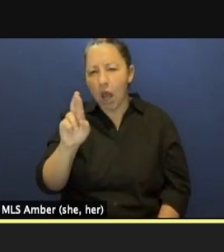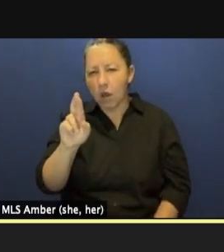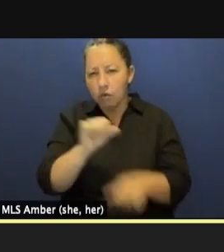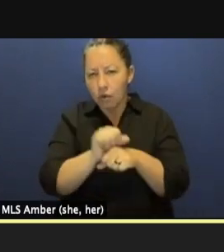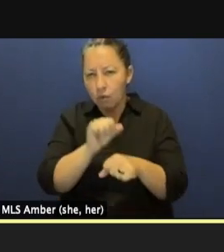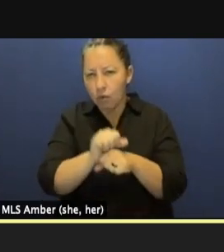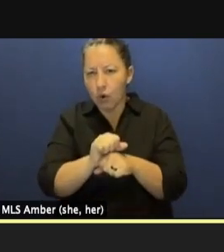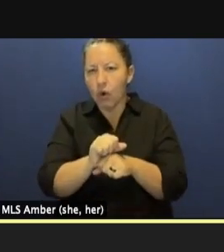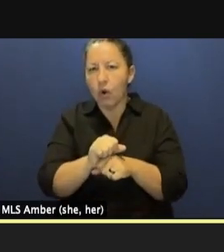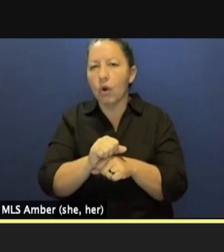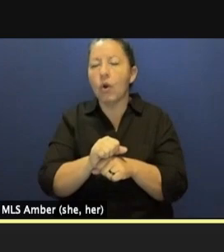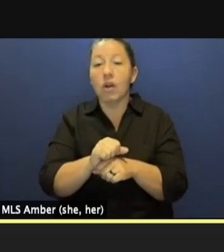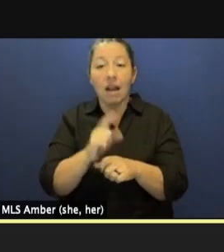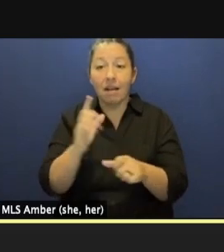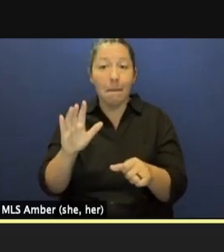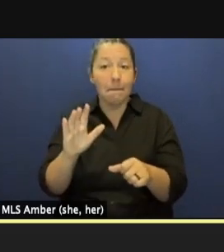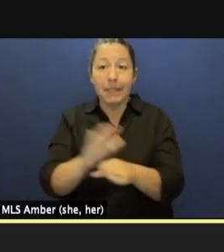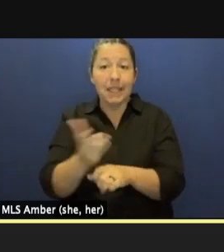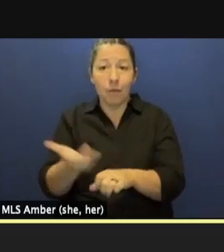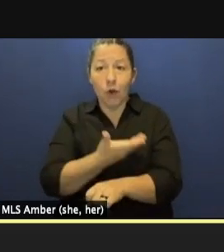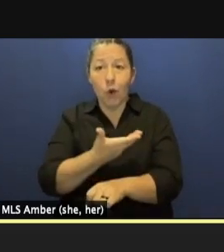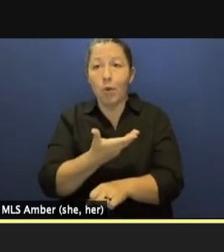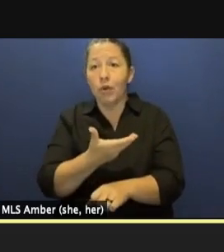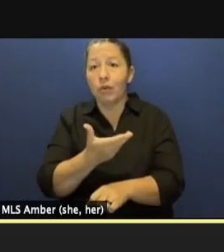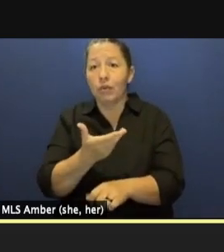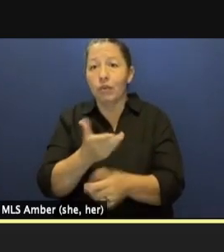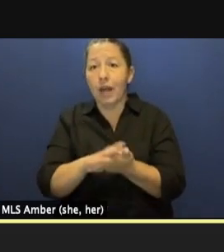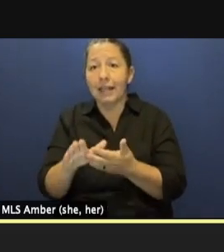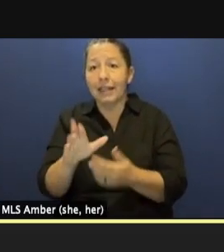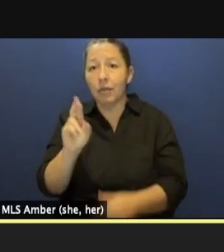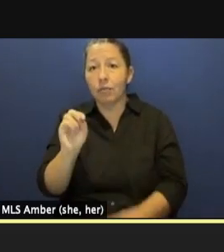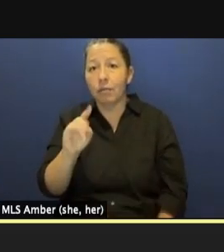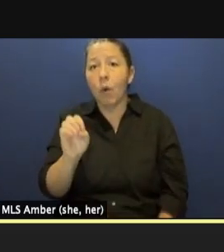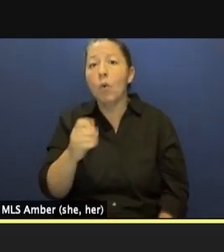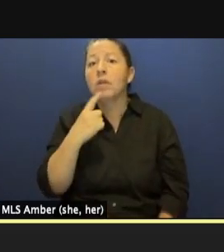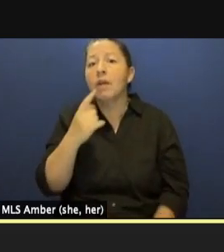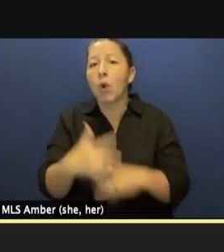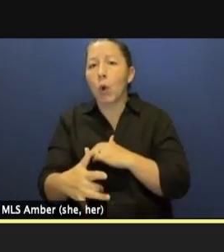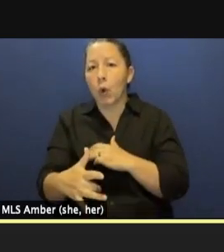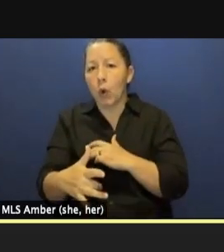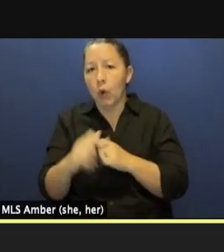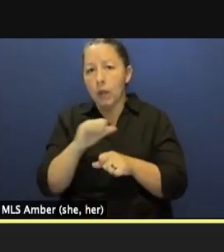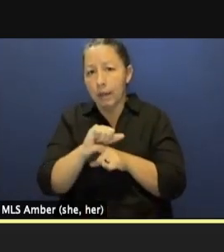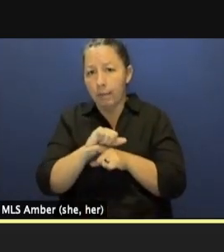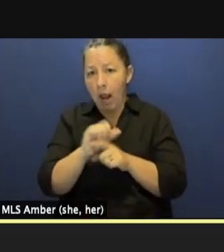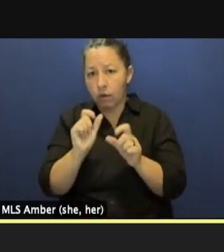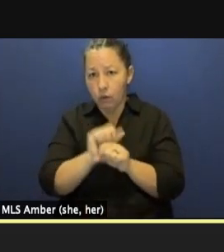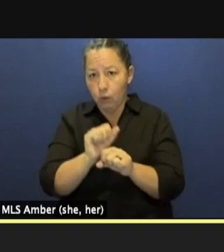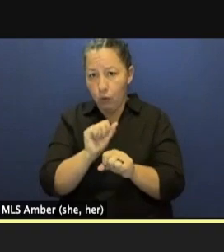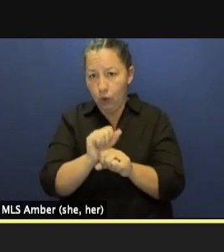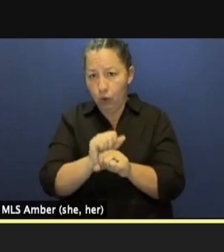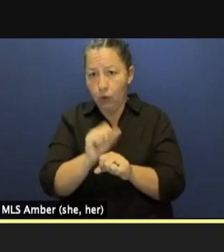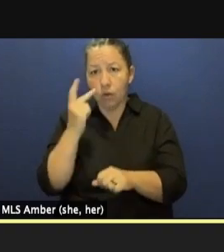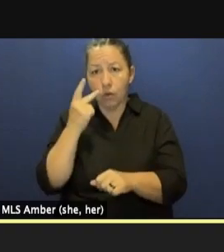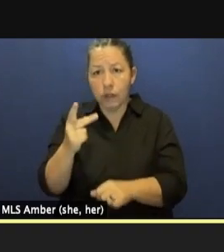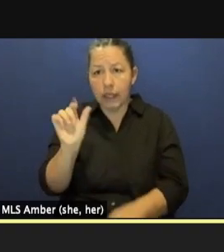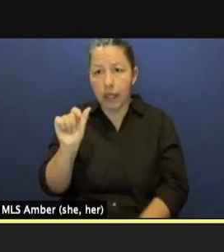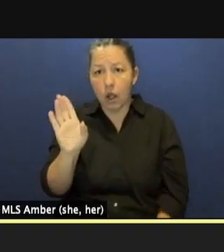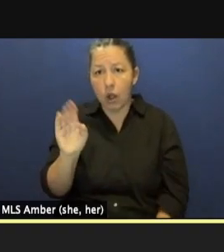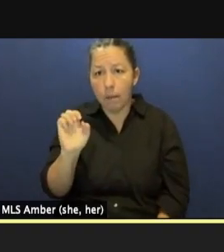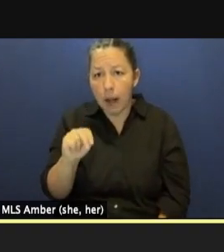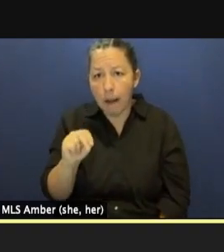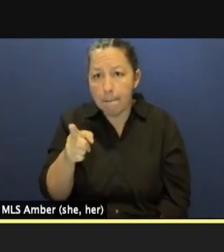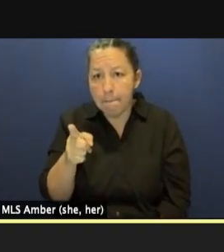completely refurbished a clean room out there. And this is some of the early practice work that we're doing. And you see in the aluminum there,